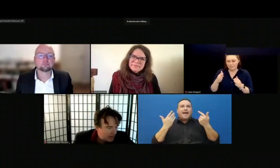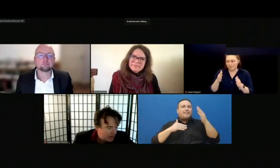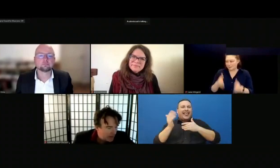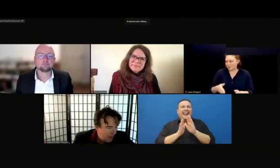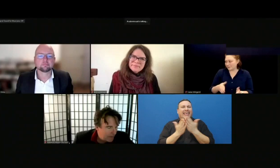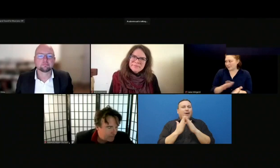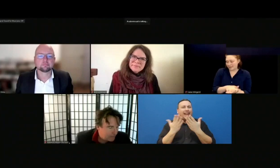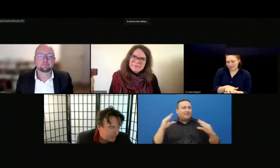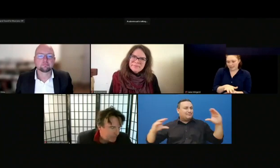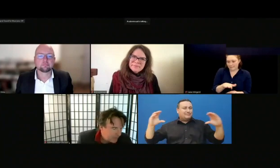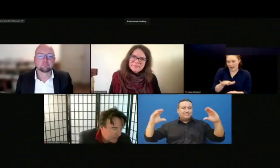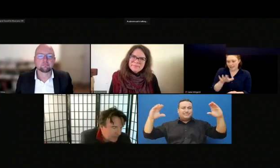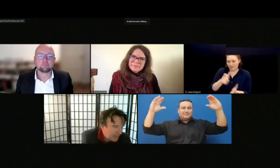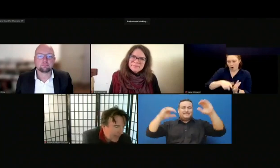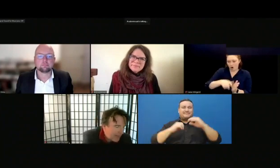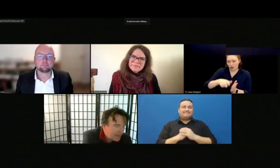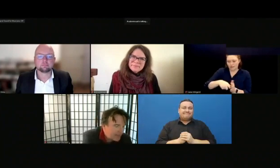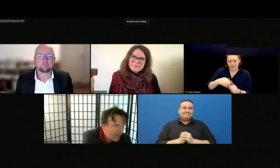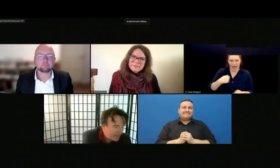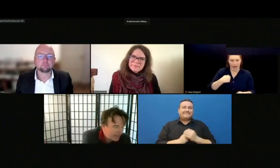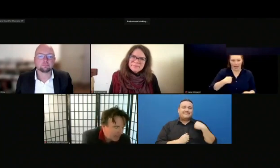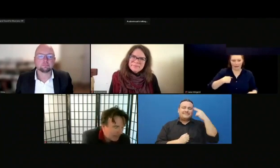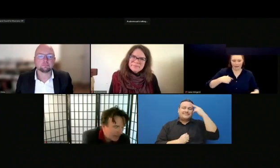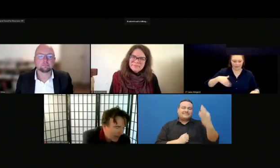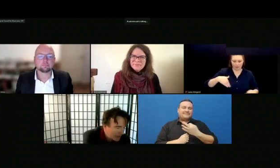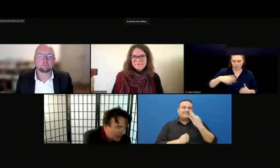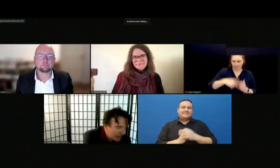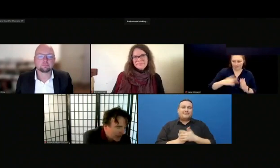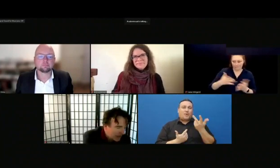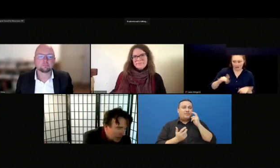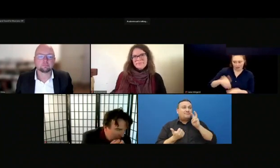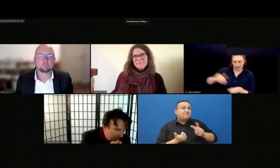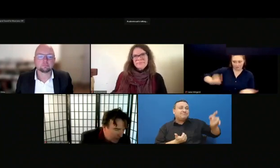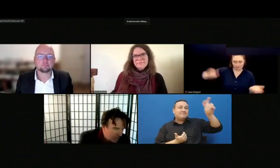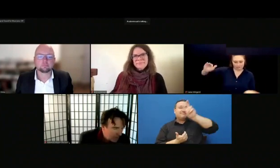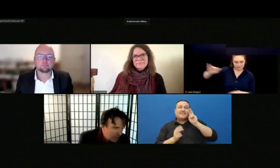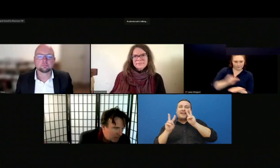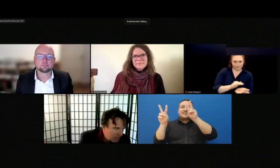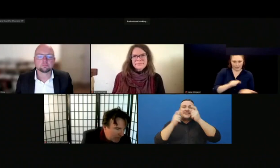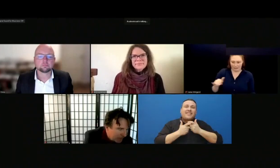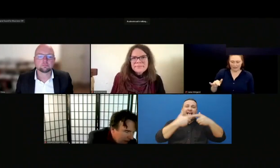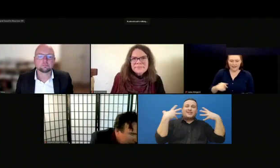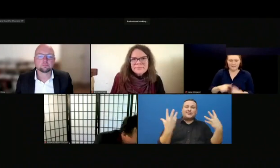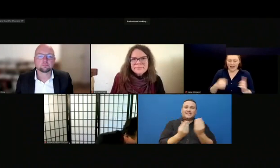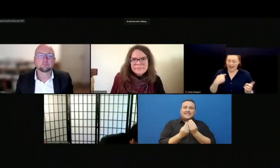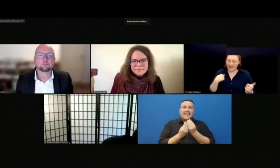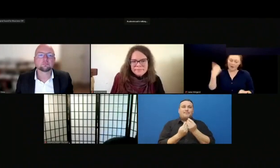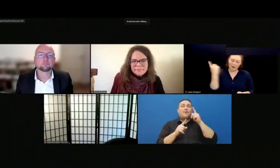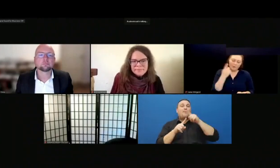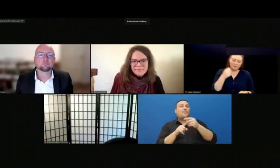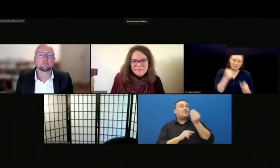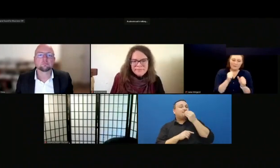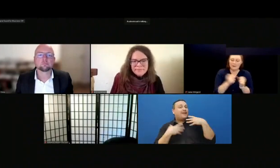her from view. I will always remember the many trips we made together,